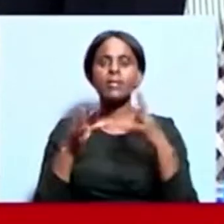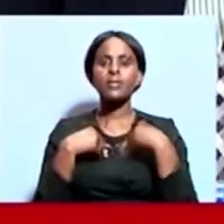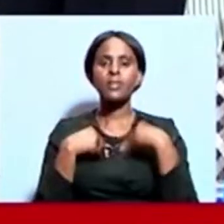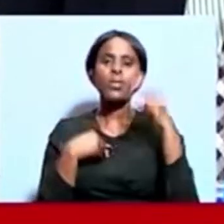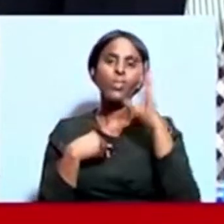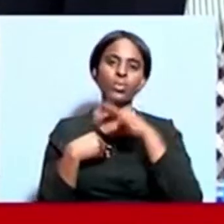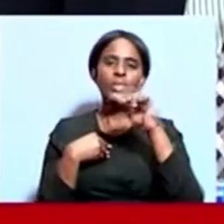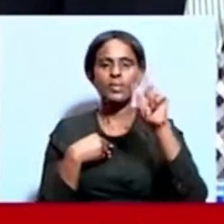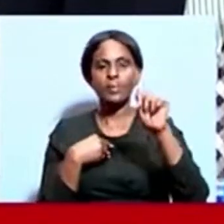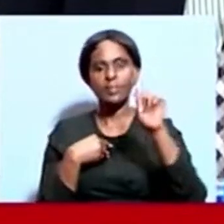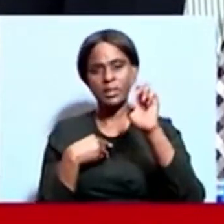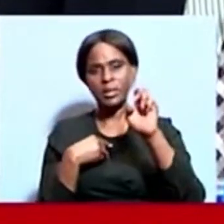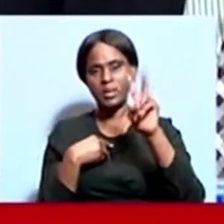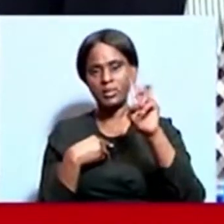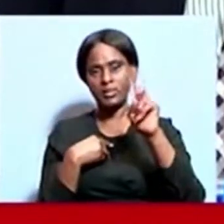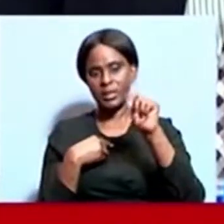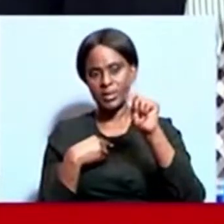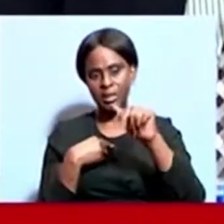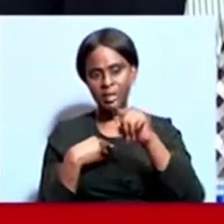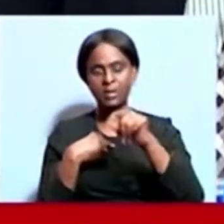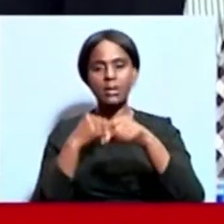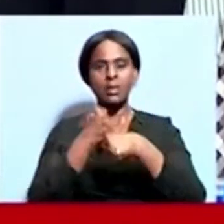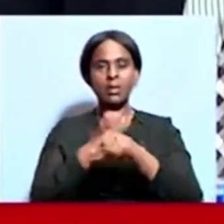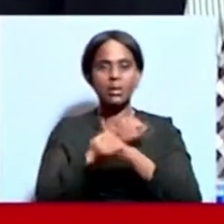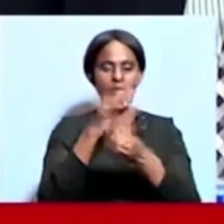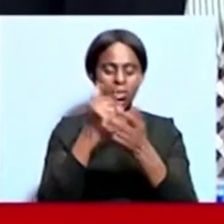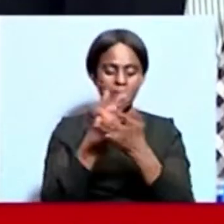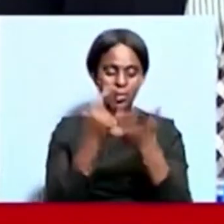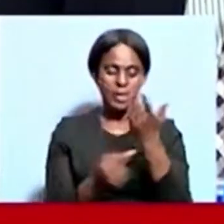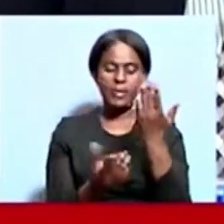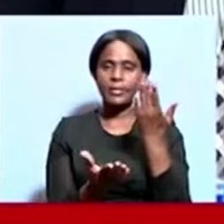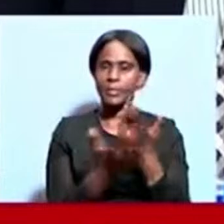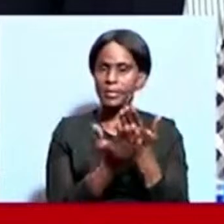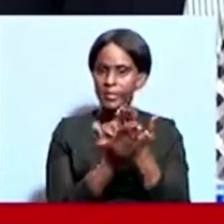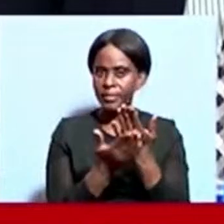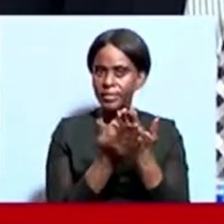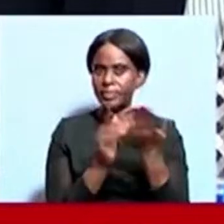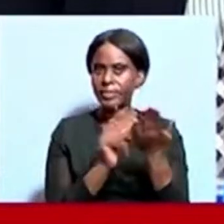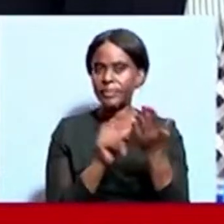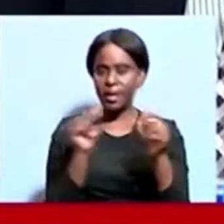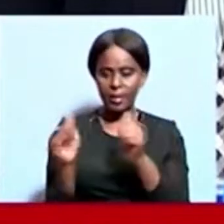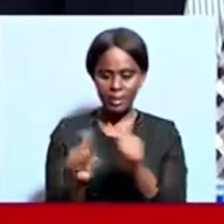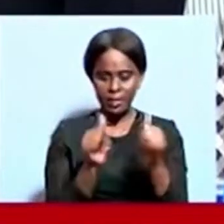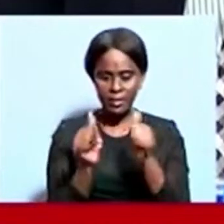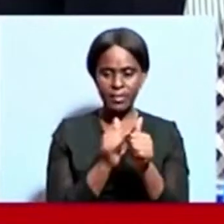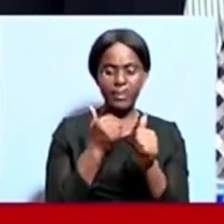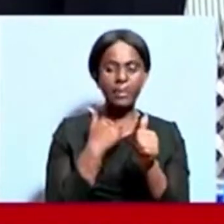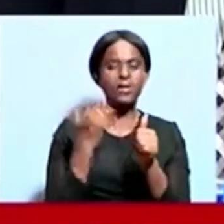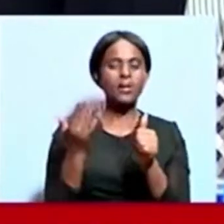by TVETA that their institution had met the requirements for accreditation. Action taken.